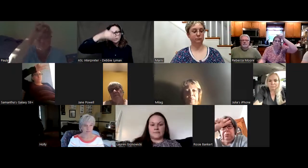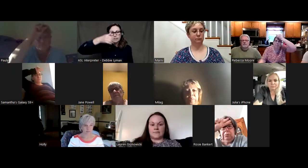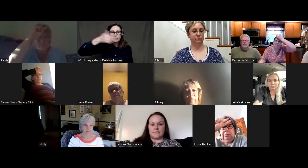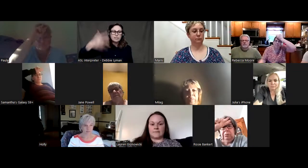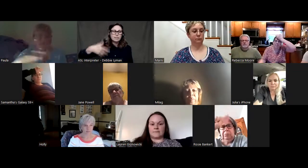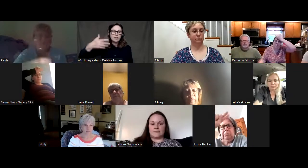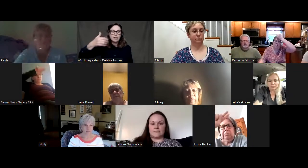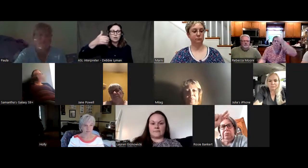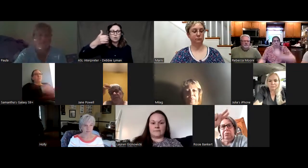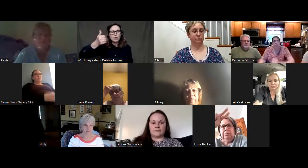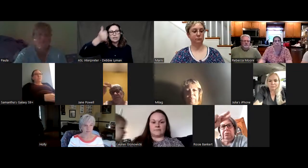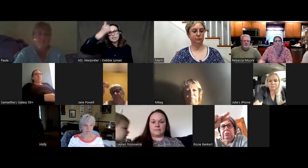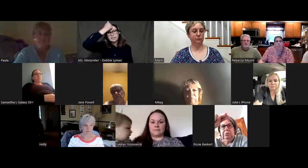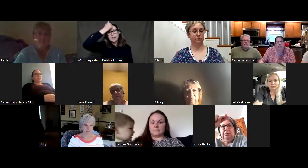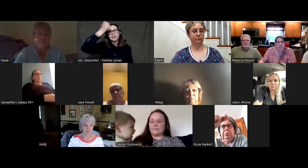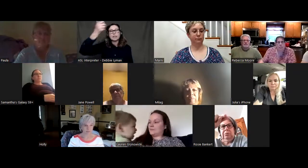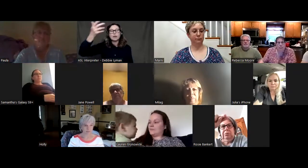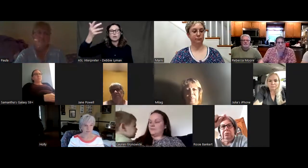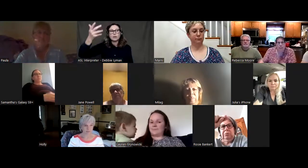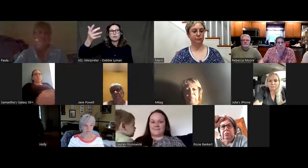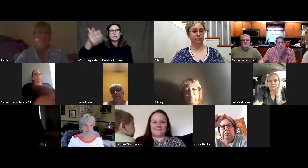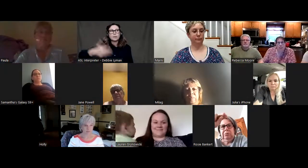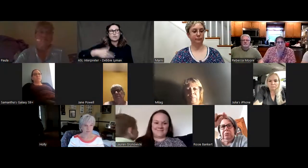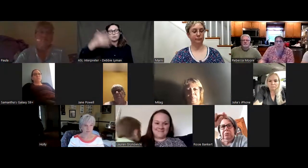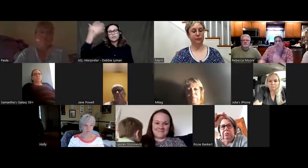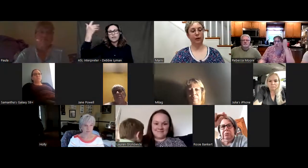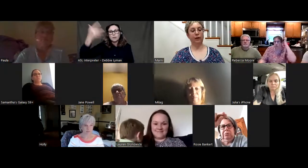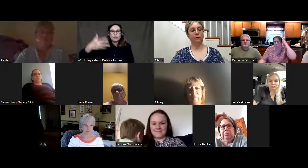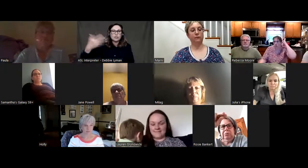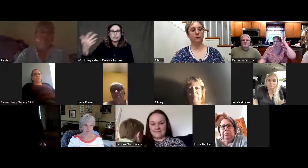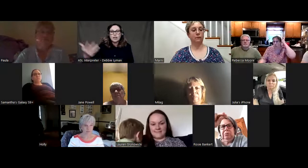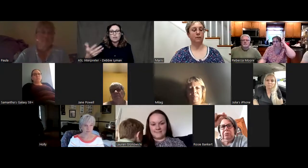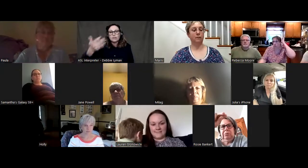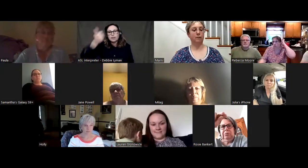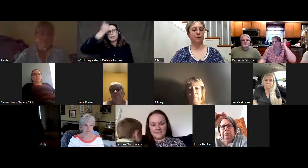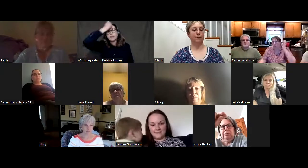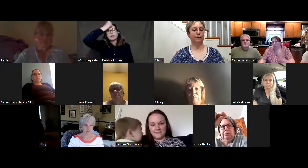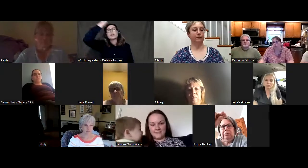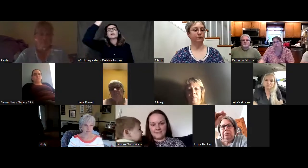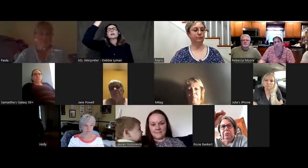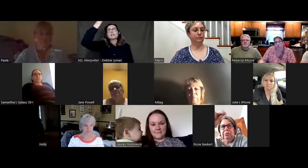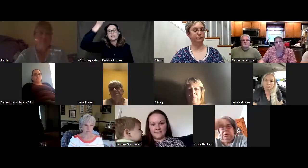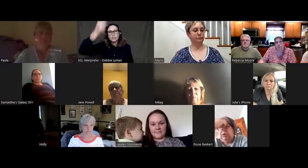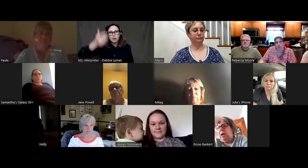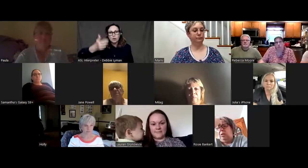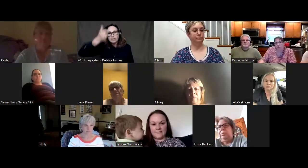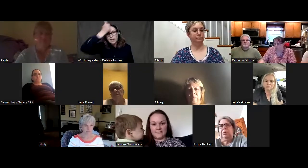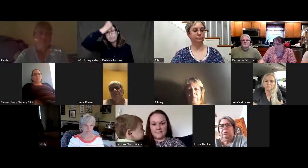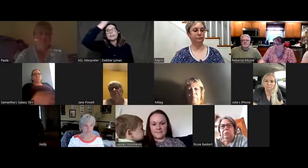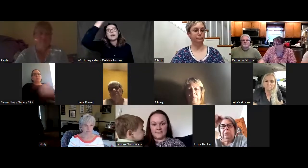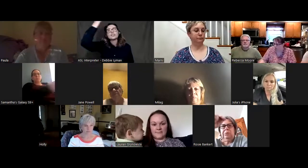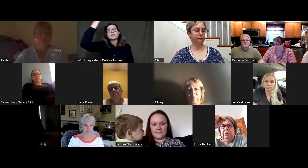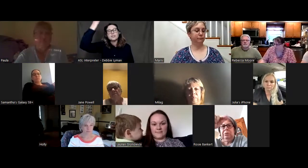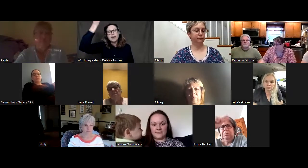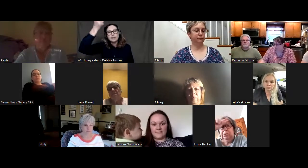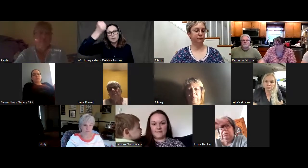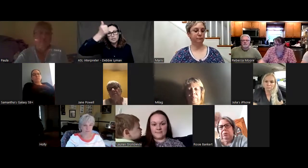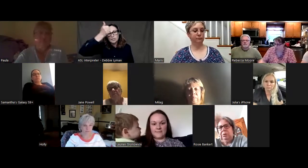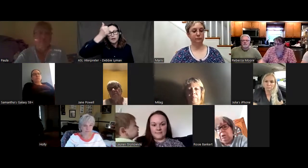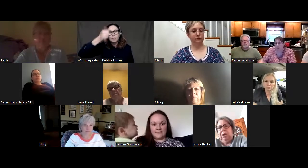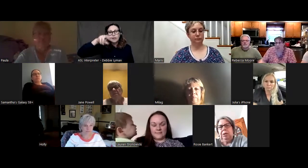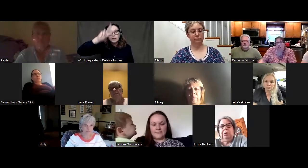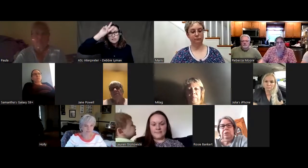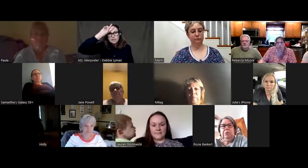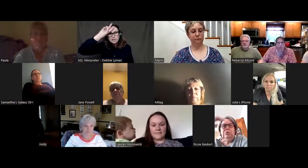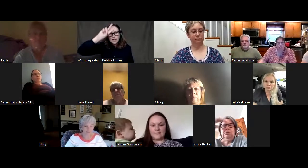more like a slang or something you would say about yourself, you know, like, I forgot to do that. That